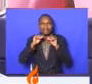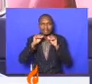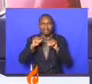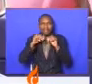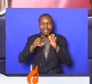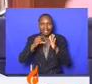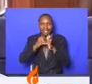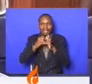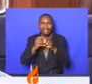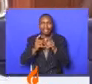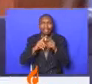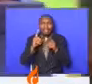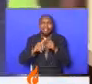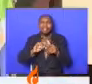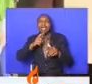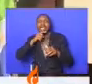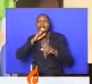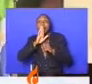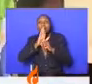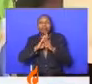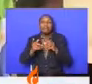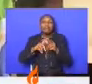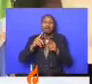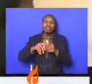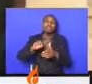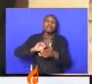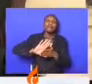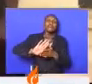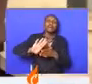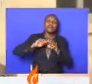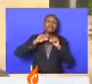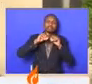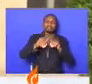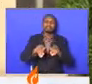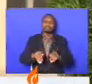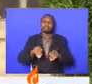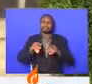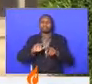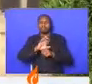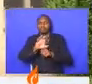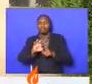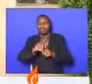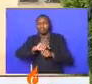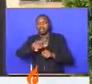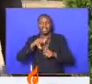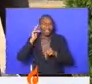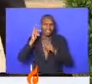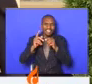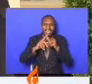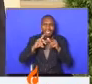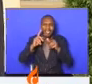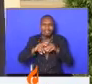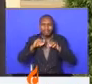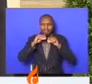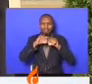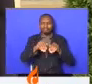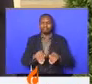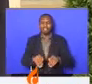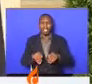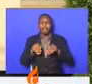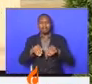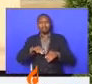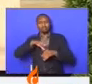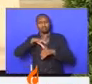Nigo Whitman alireira yogo chia kuirania wali miwe kemaliki ya maoga ime county ya Kisii. Ikirachi kuirira wali mikonyole nibo